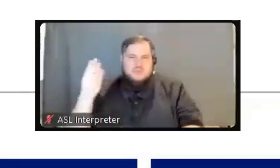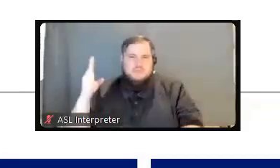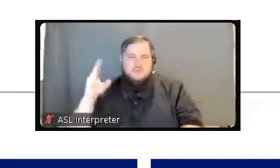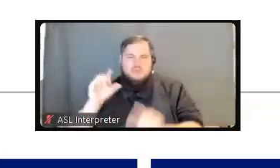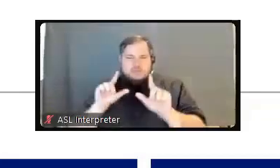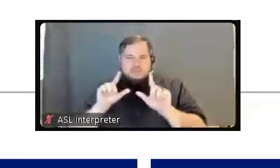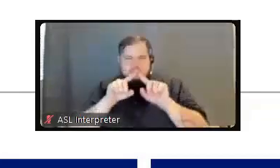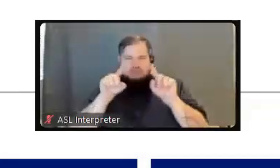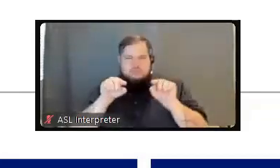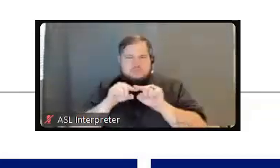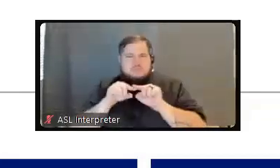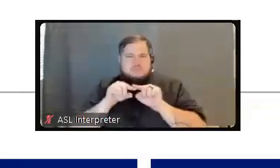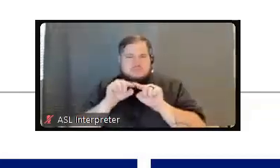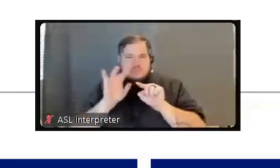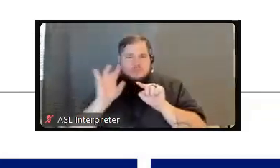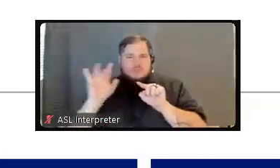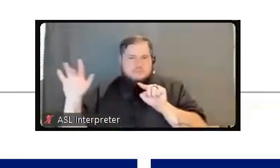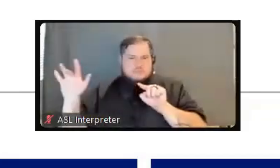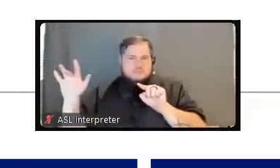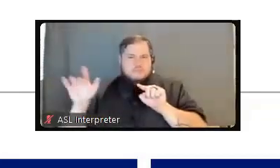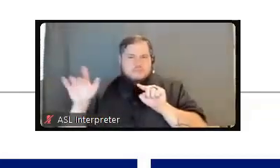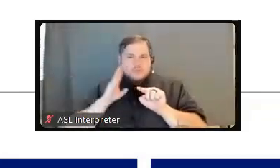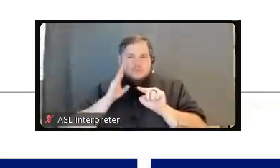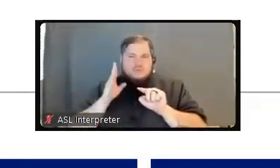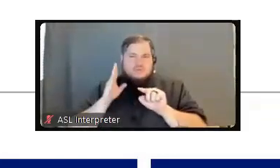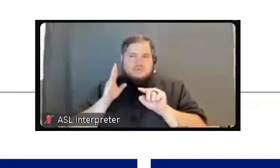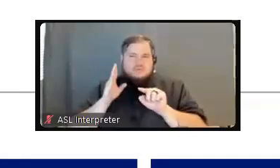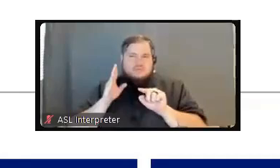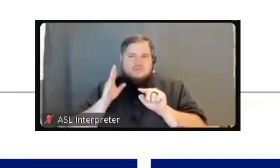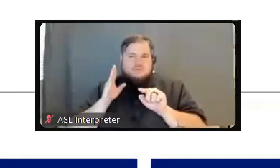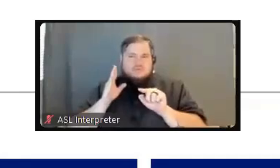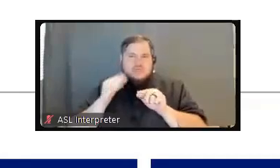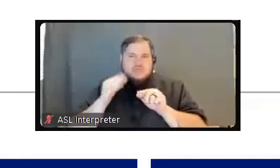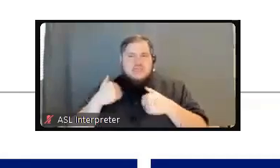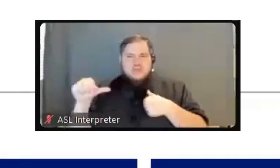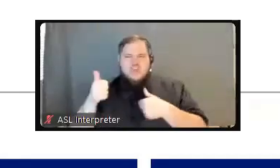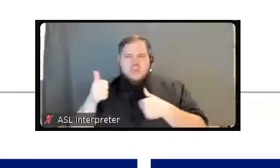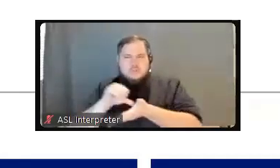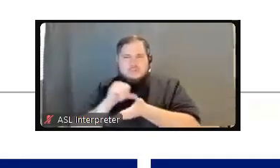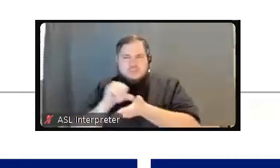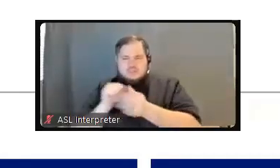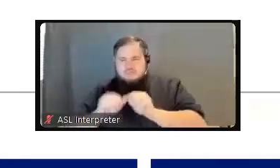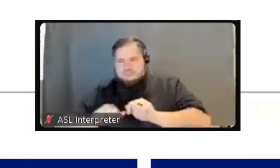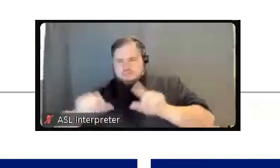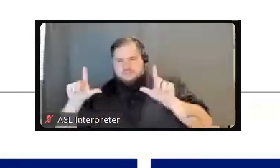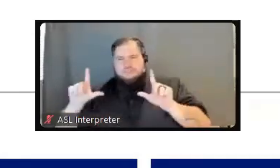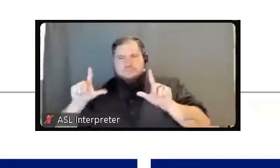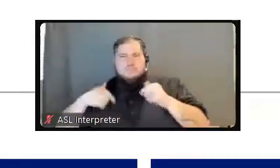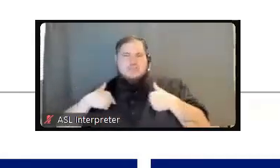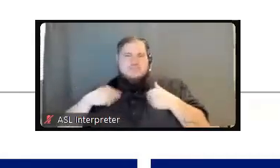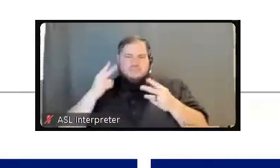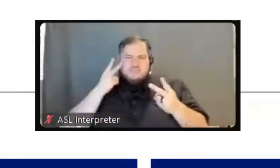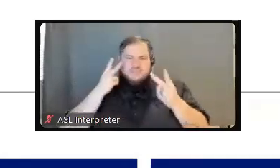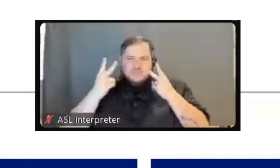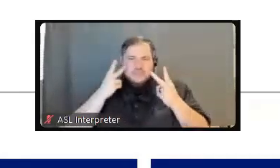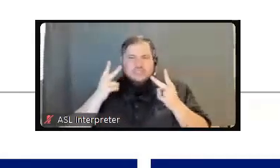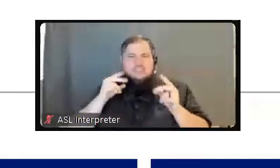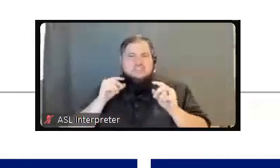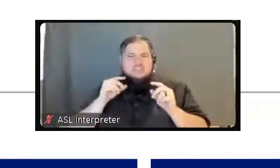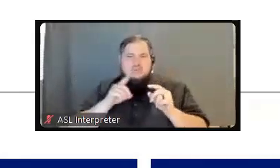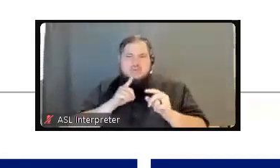they will take you to subpages which have visualizations that are